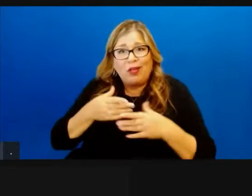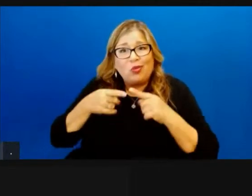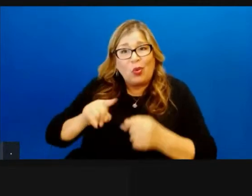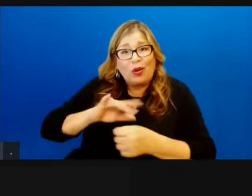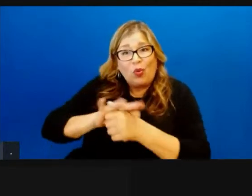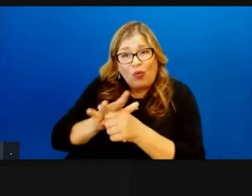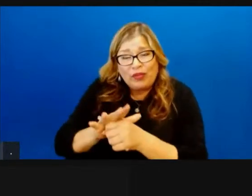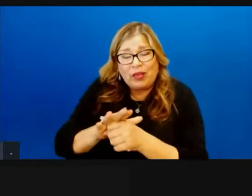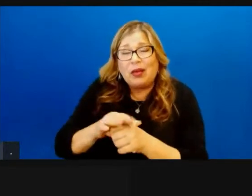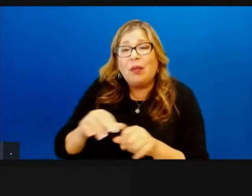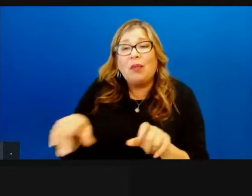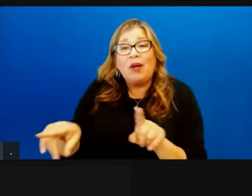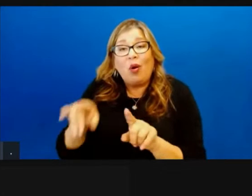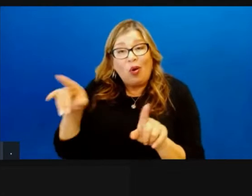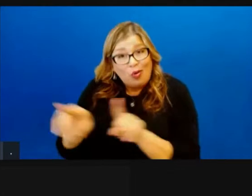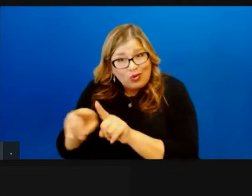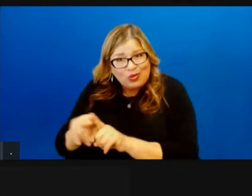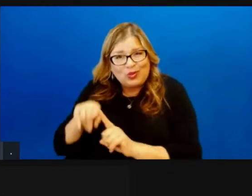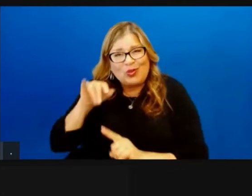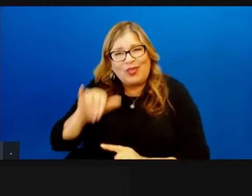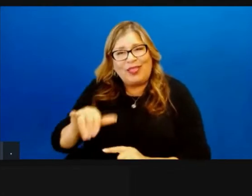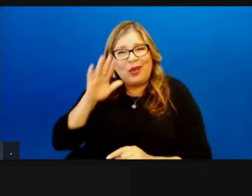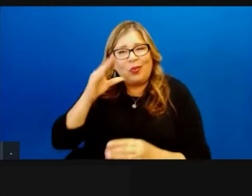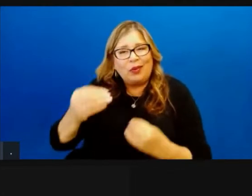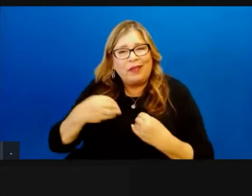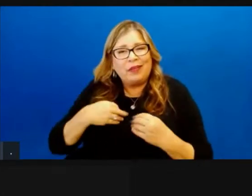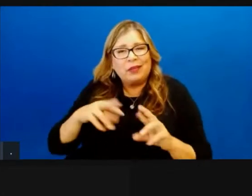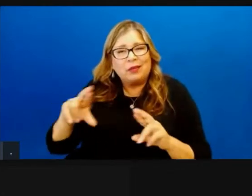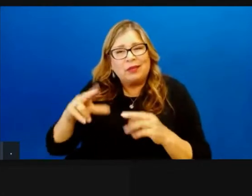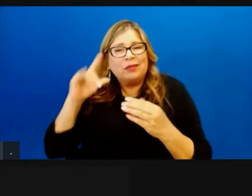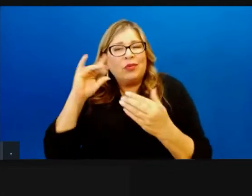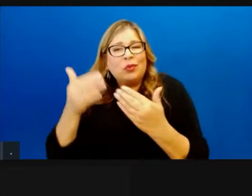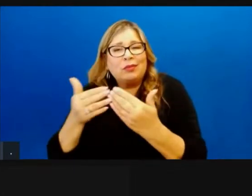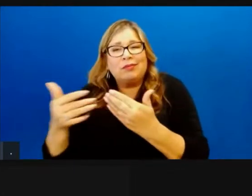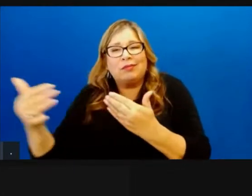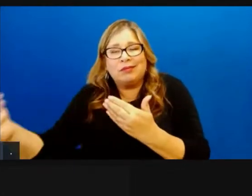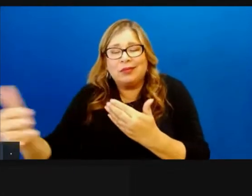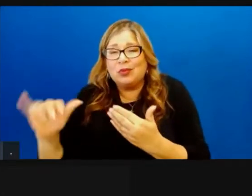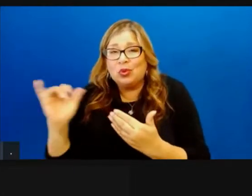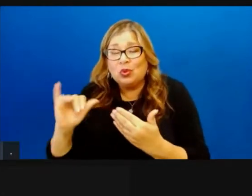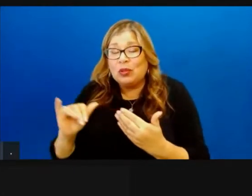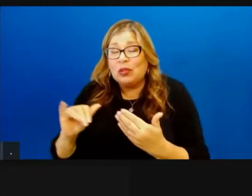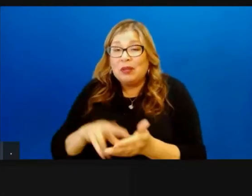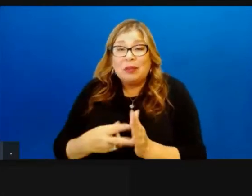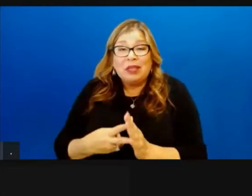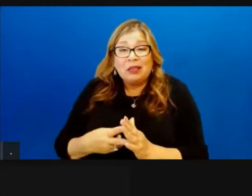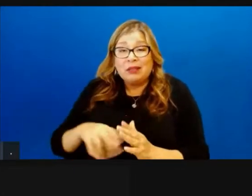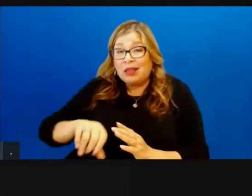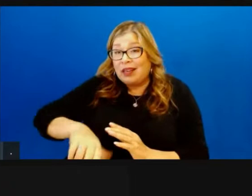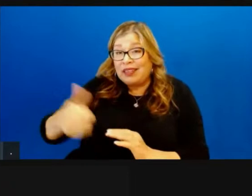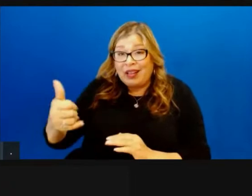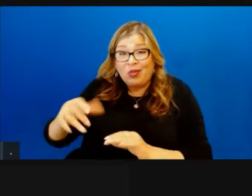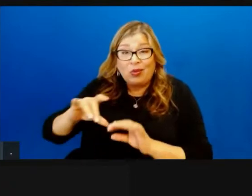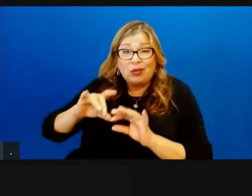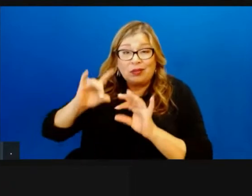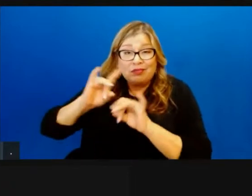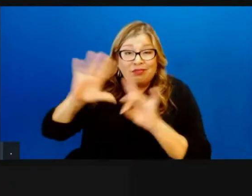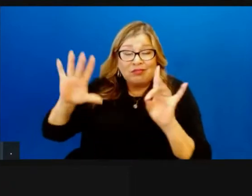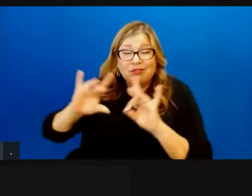continue to serve us well. So whether it's in the face of another pandemic, if that's what comes our